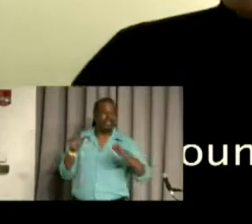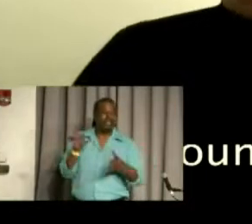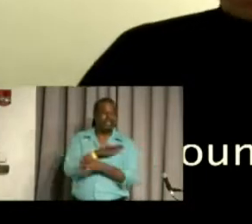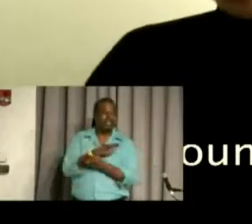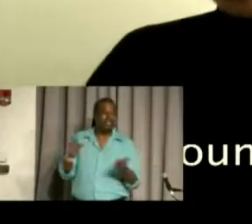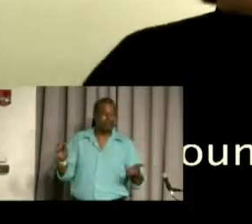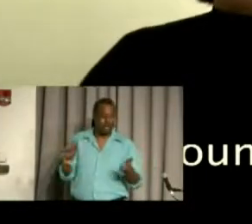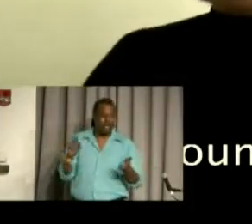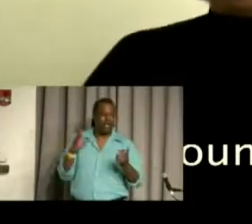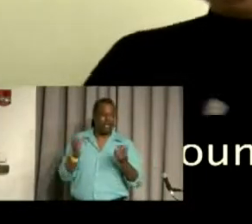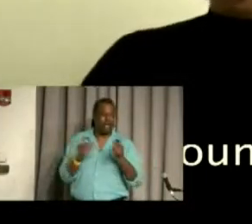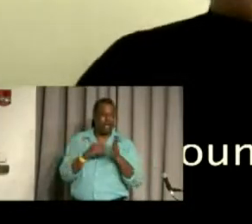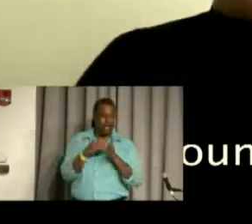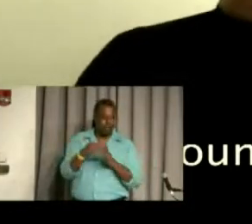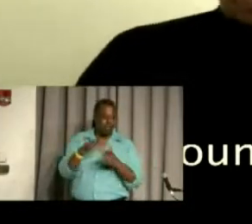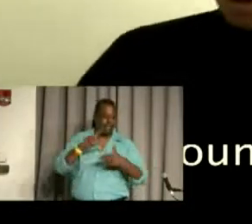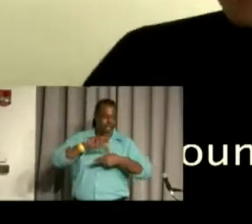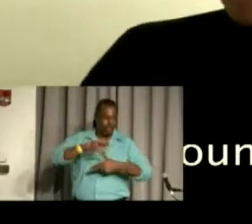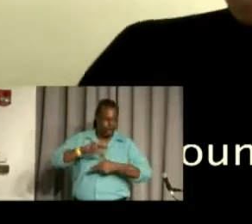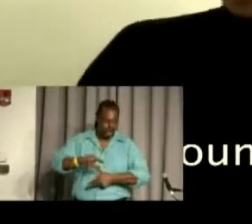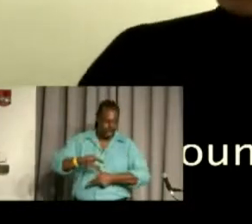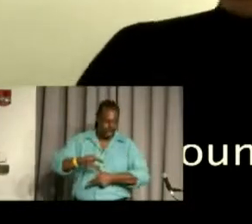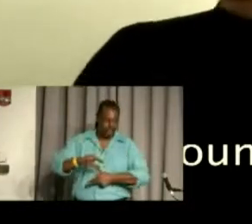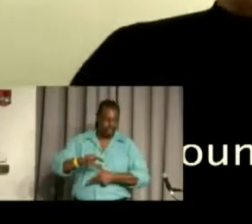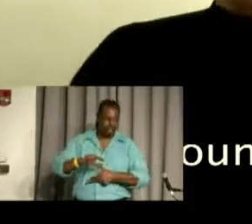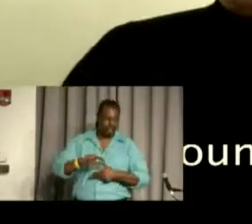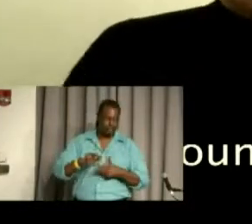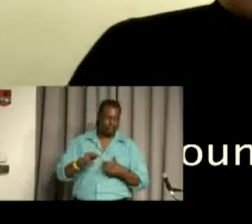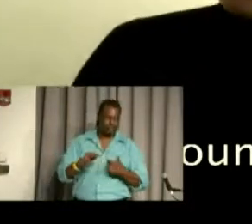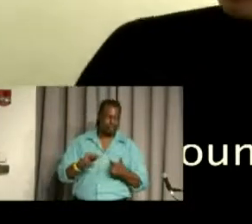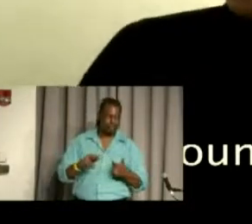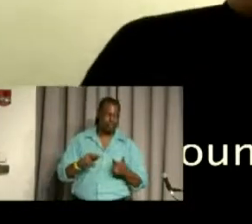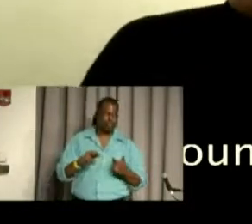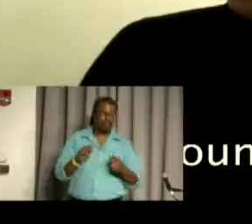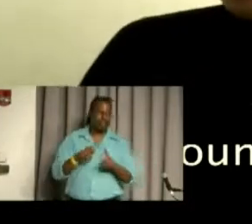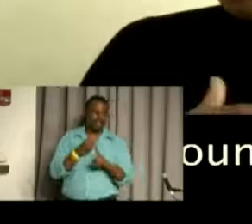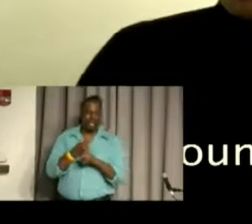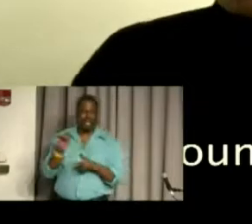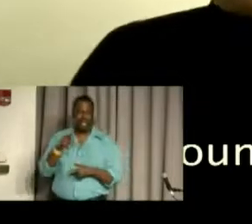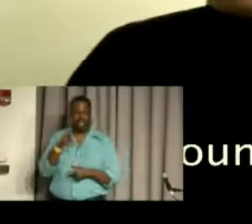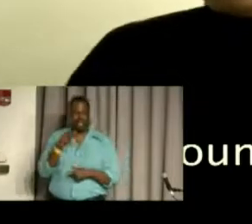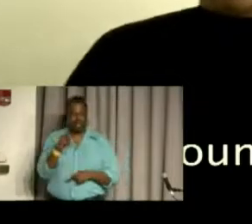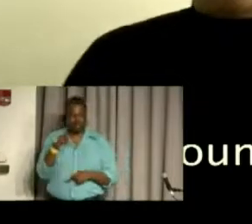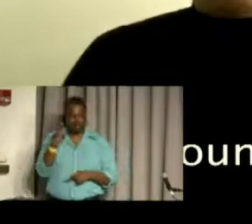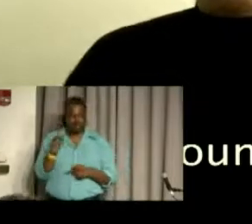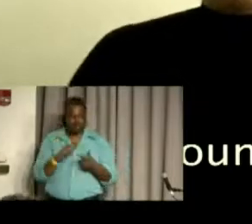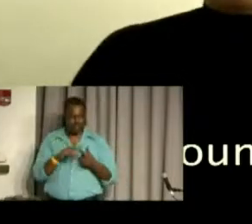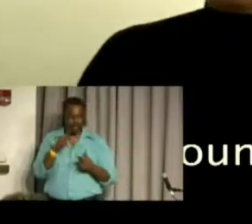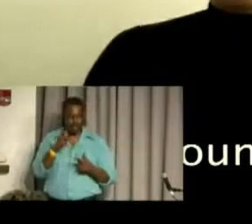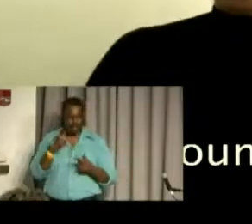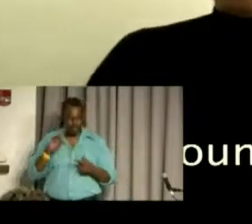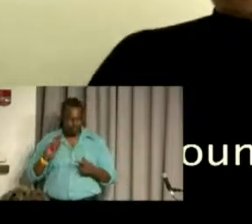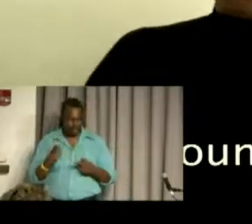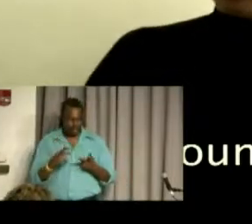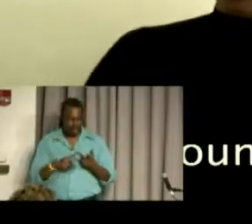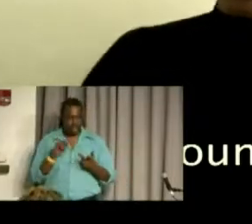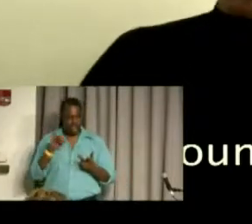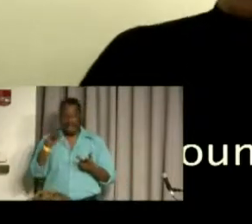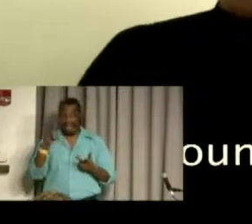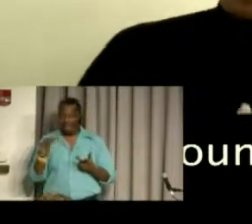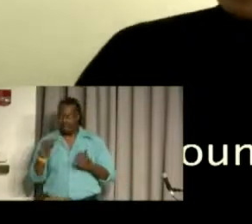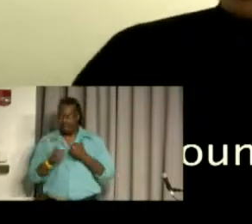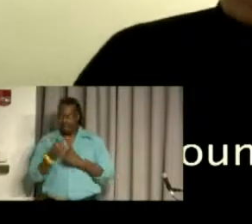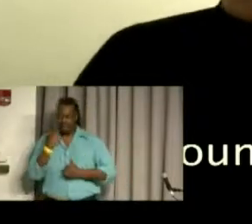increasingly frequent hurricanes that come off the Gulf of Mexico, storms like Hurricane Katrina, Hurricane Laura, and Hurricane Ida most